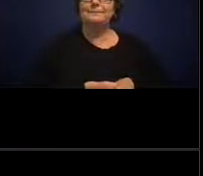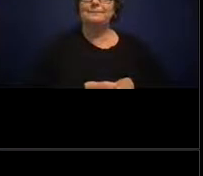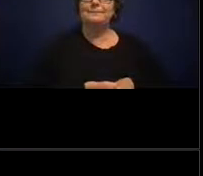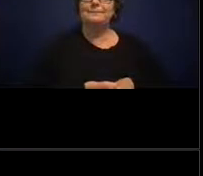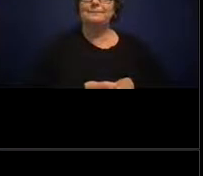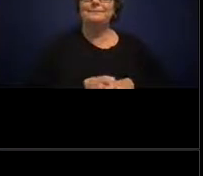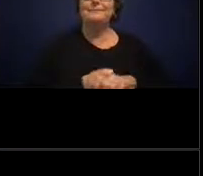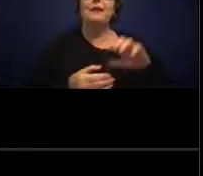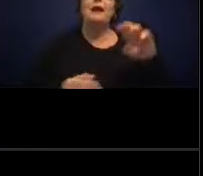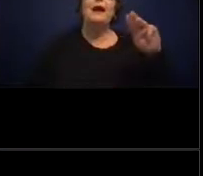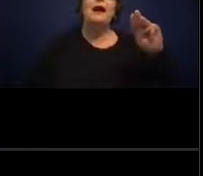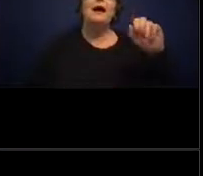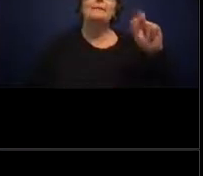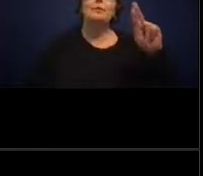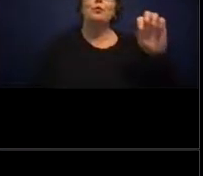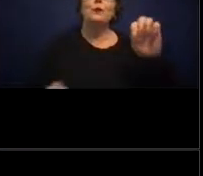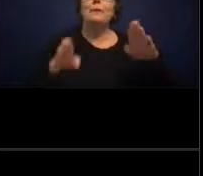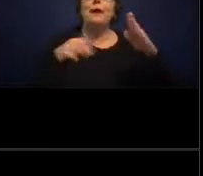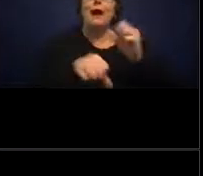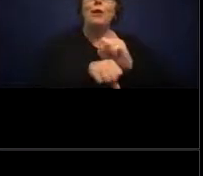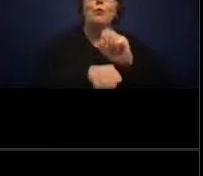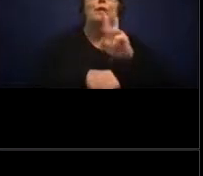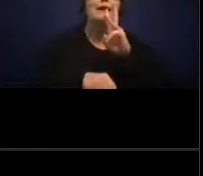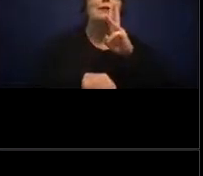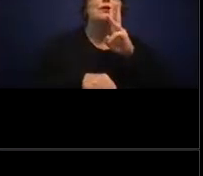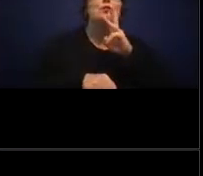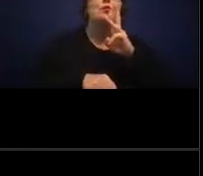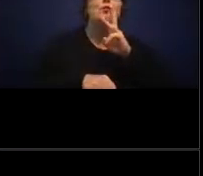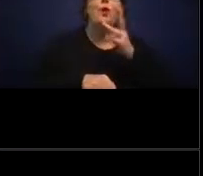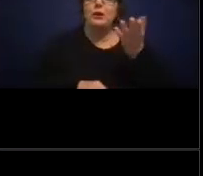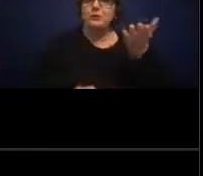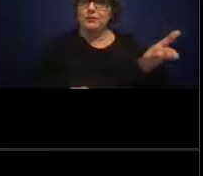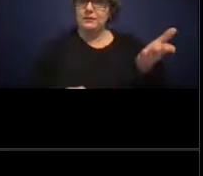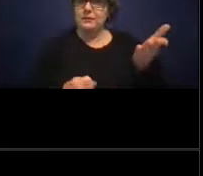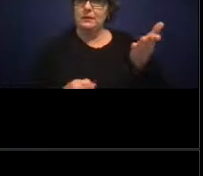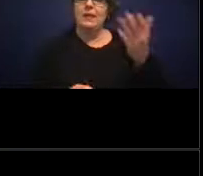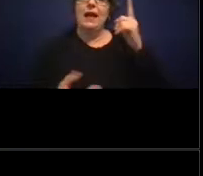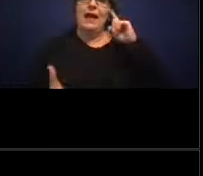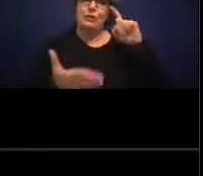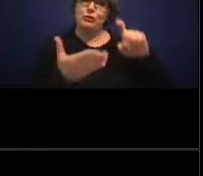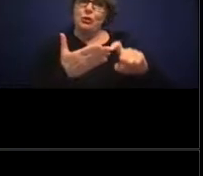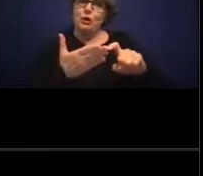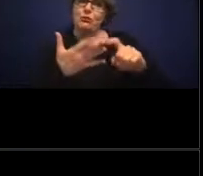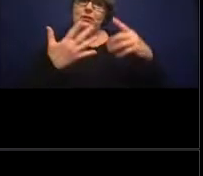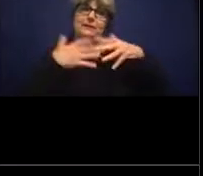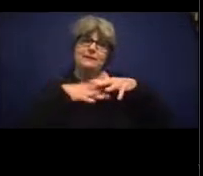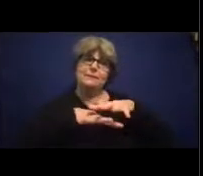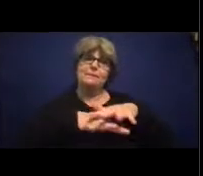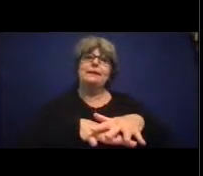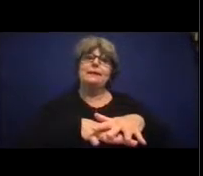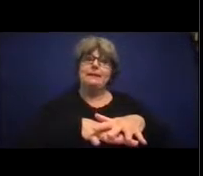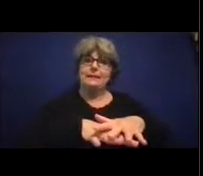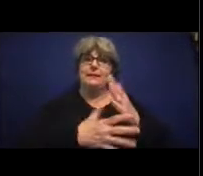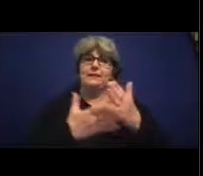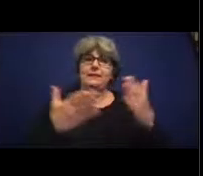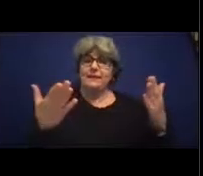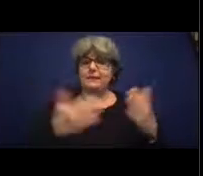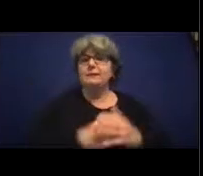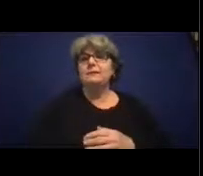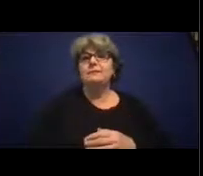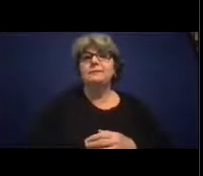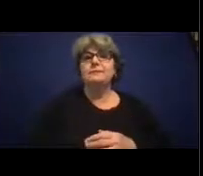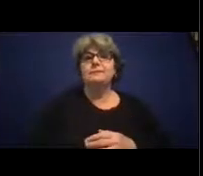Marine biologist, and I work in the water, so this is something that really speaks to me, especially as you kind of see this blending of, I think these things come together.